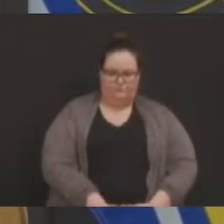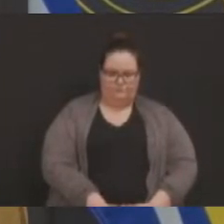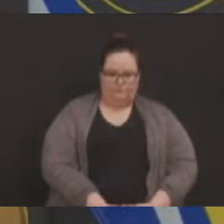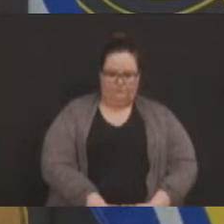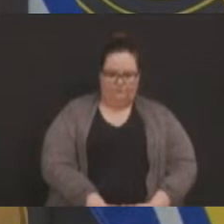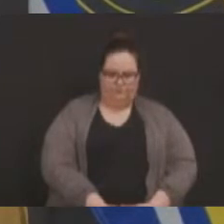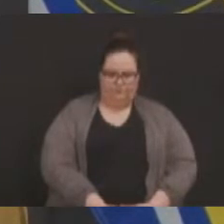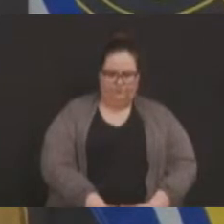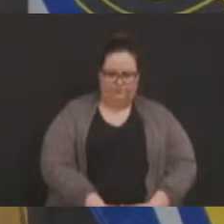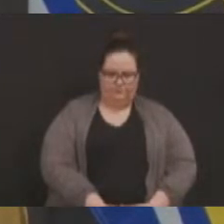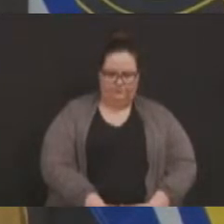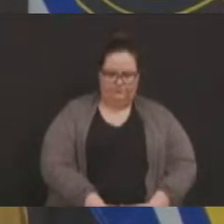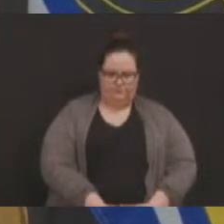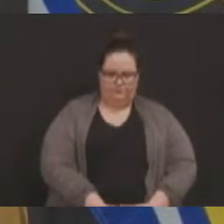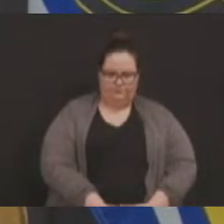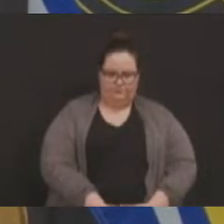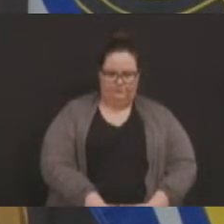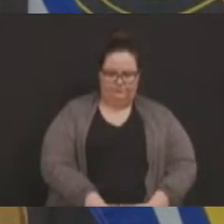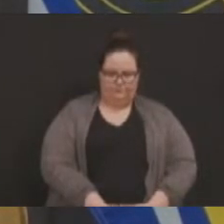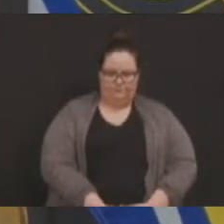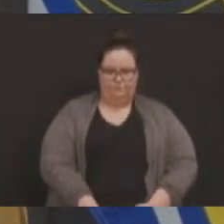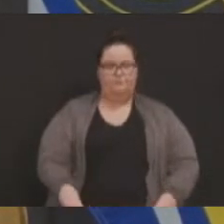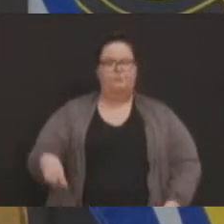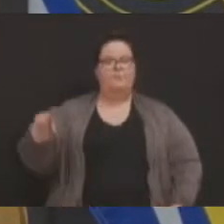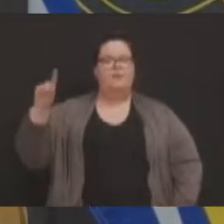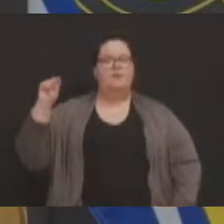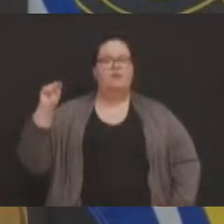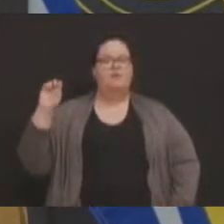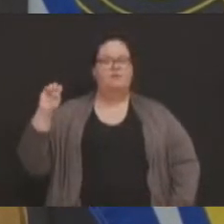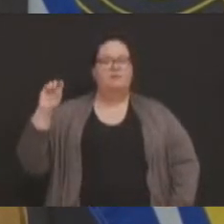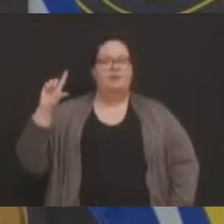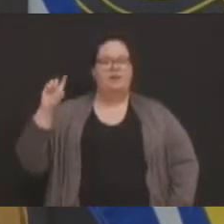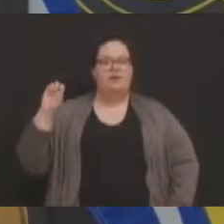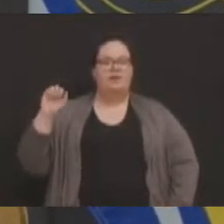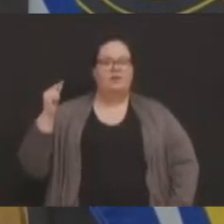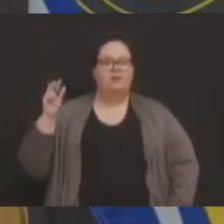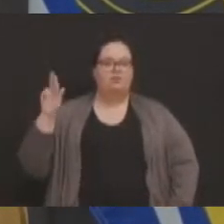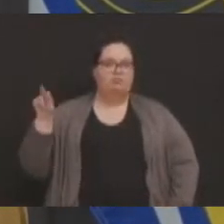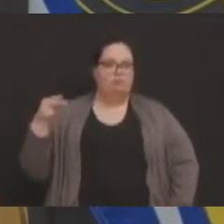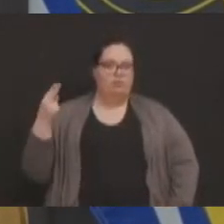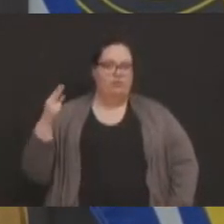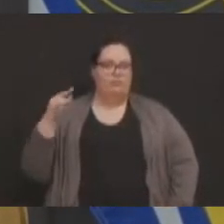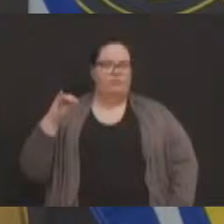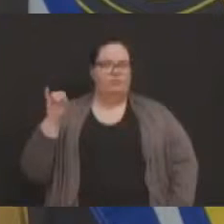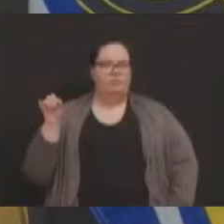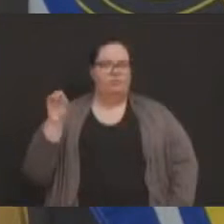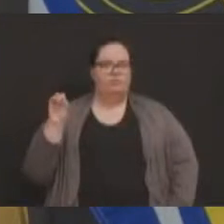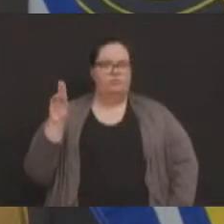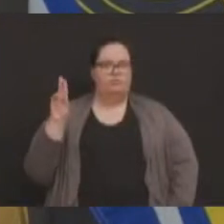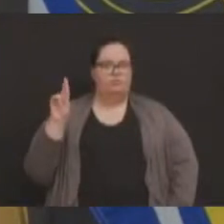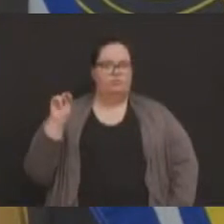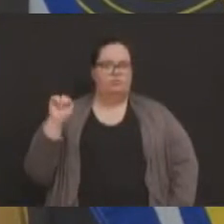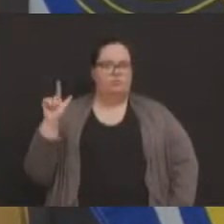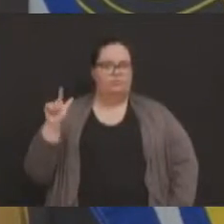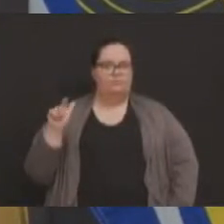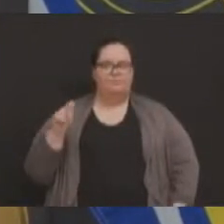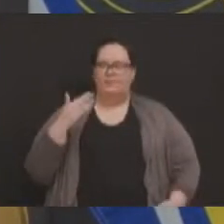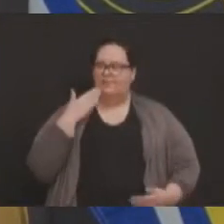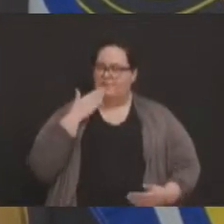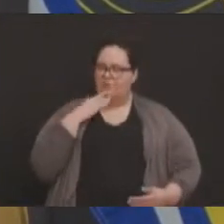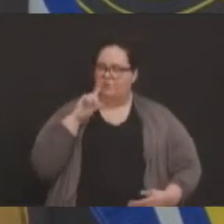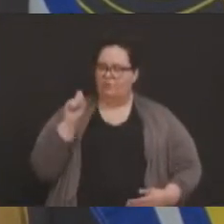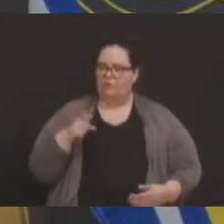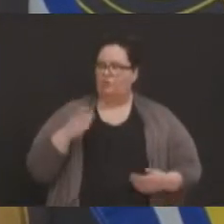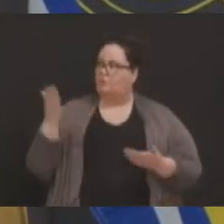Thanks. My question is for Dr. Russell. Shanix did announce on Sunday that there were 2 deaths at Parkland St. John. I